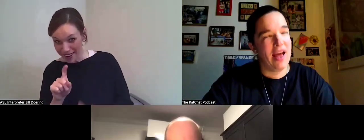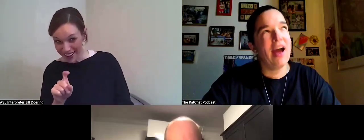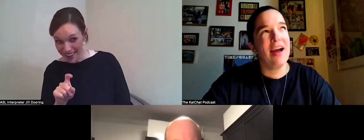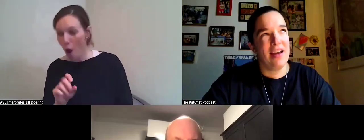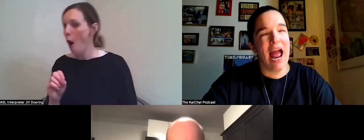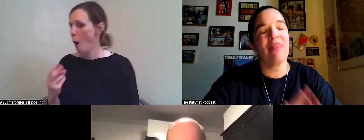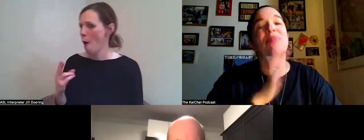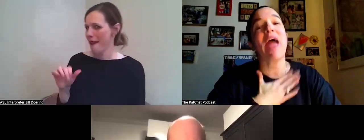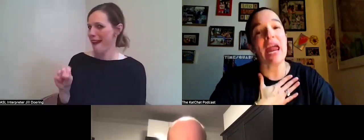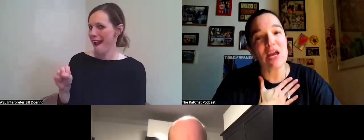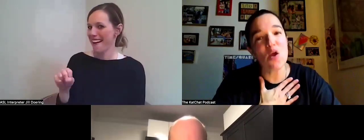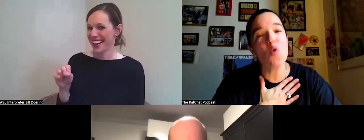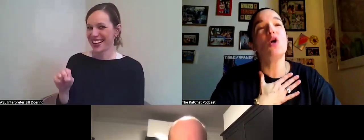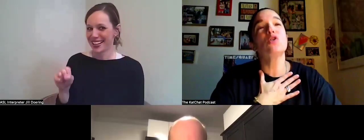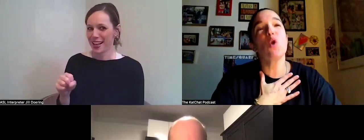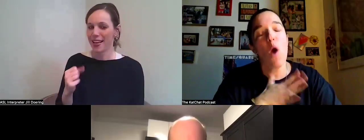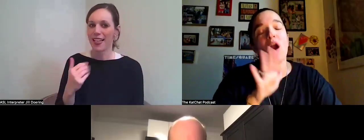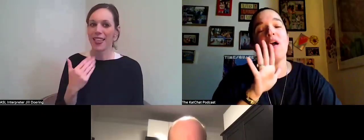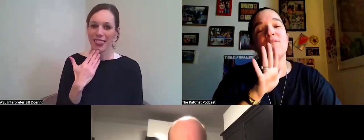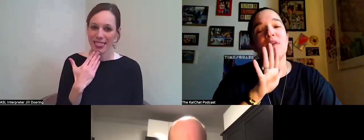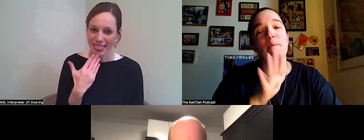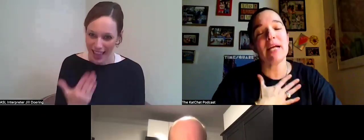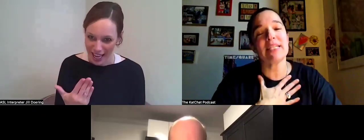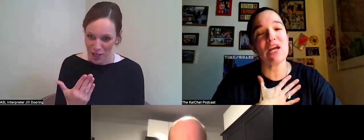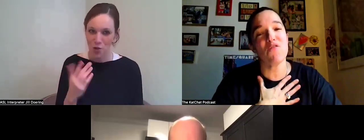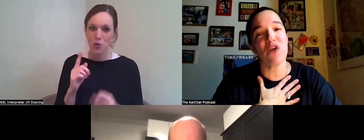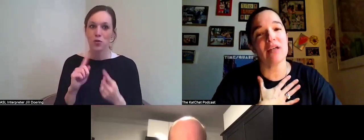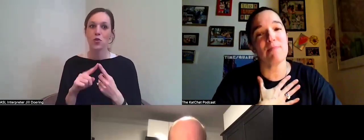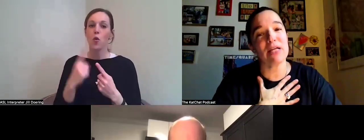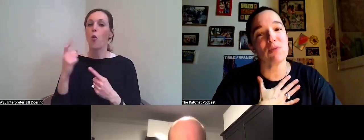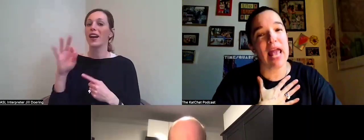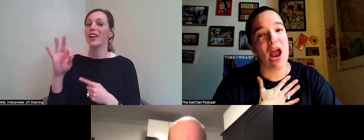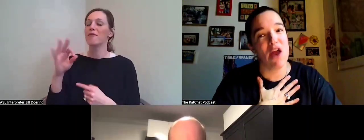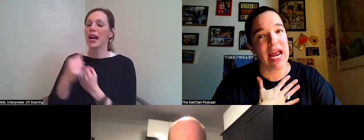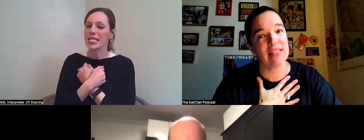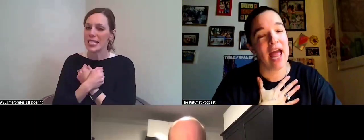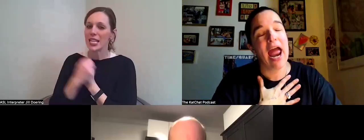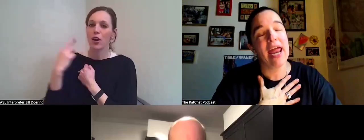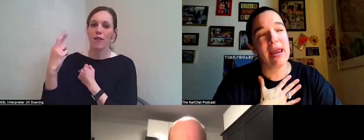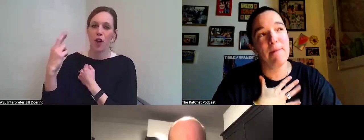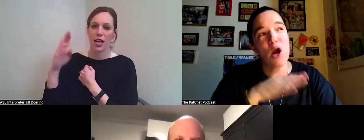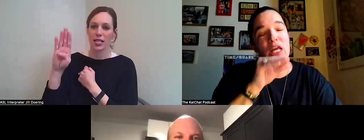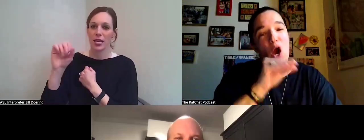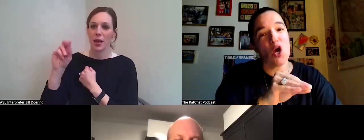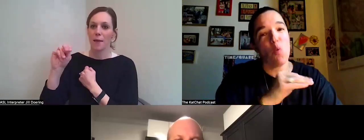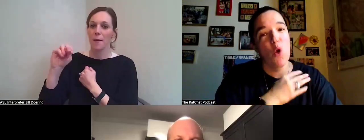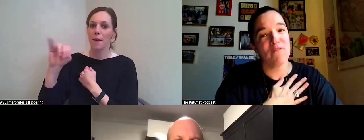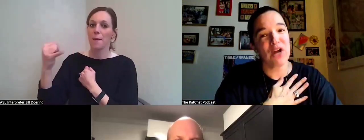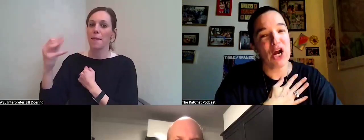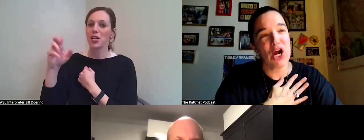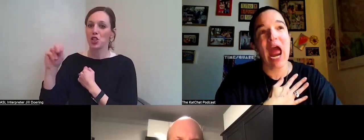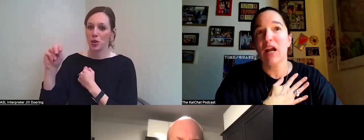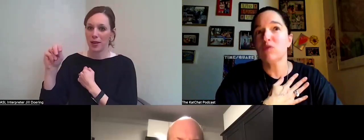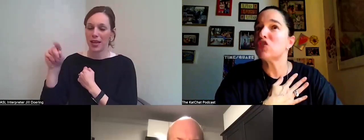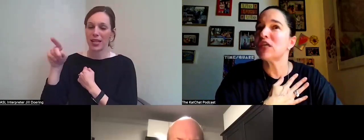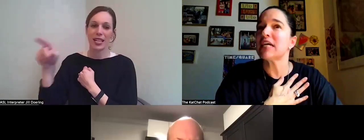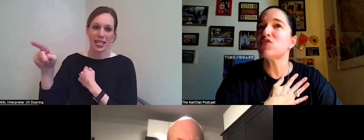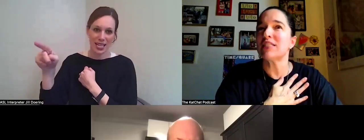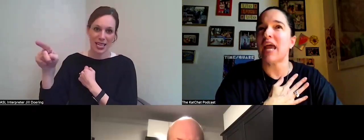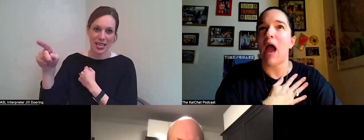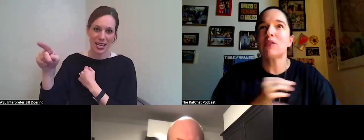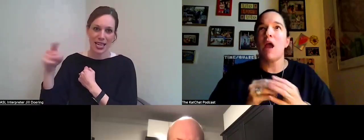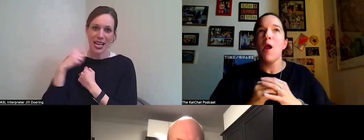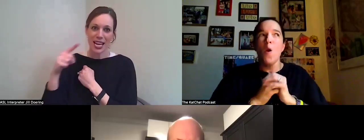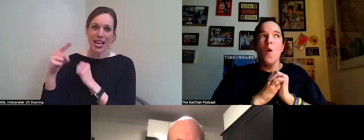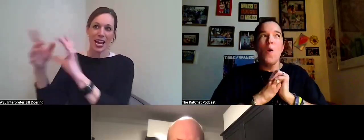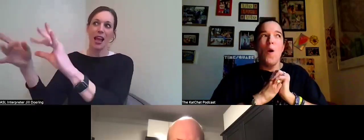yeah. Yeah, thank you to one of my dear friends, Benjamin Aries. He put in a good word for her. That she's